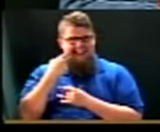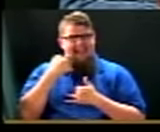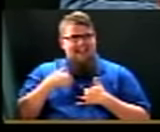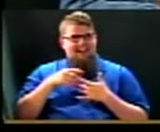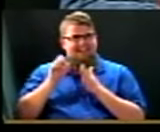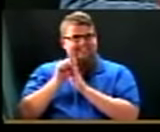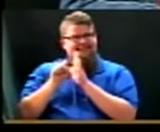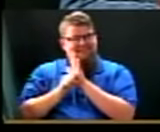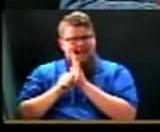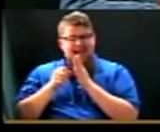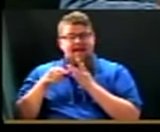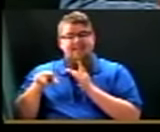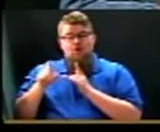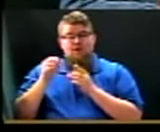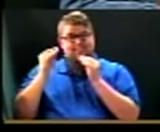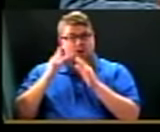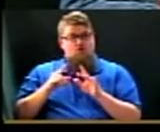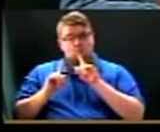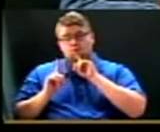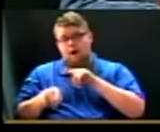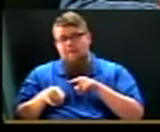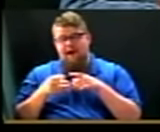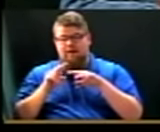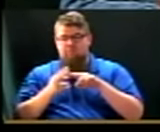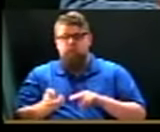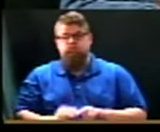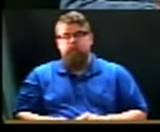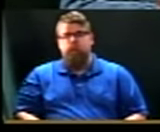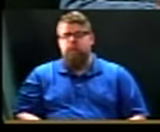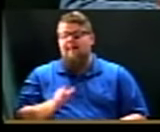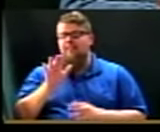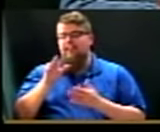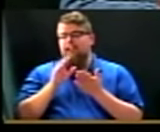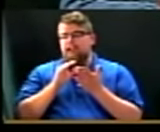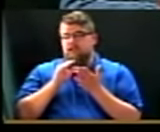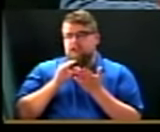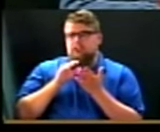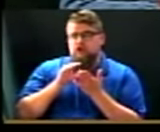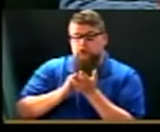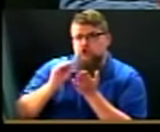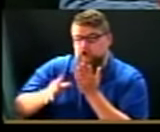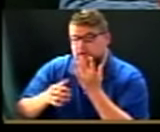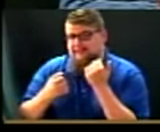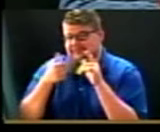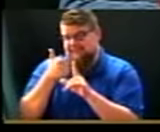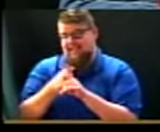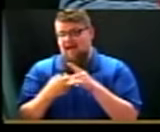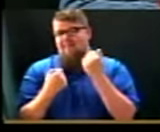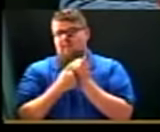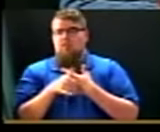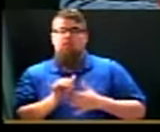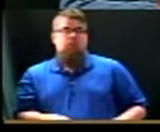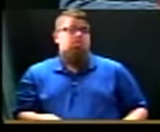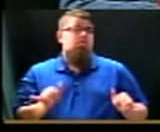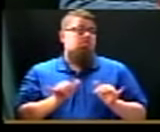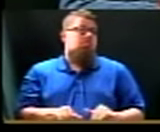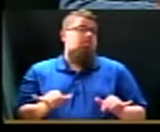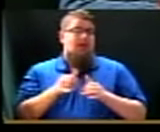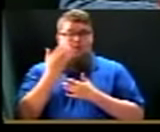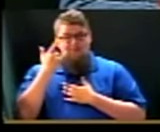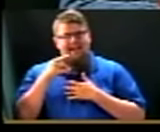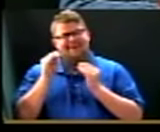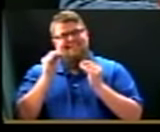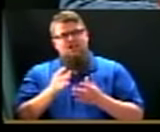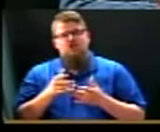the teachers reported seeing a decrease in their students' self-efficacy and autonomy because the teachers are required to